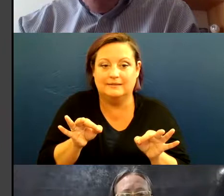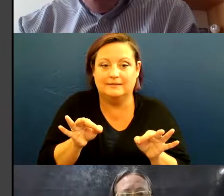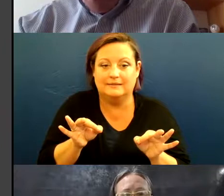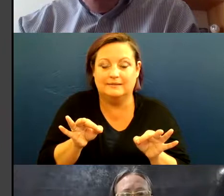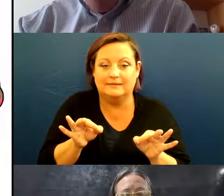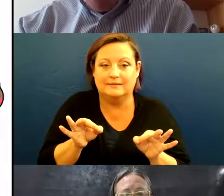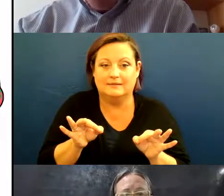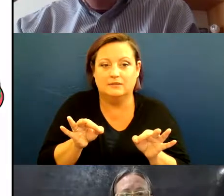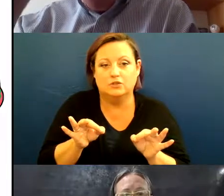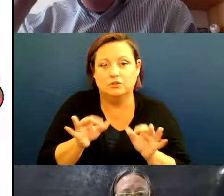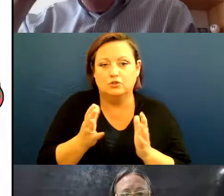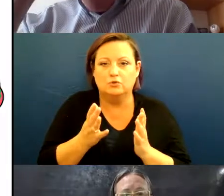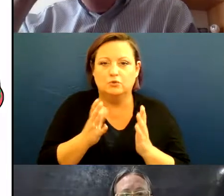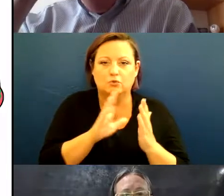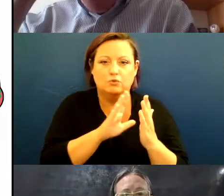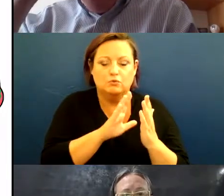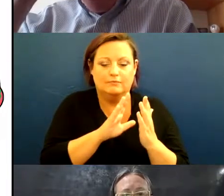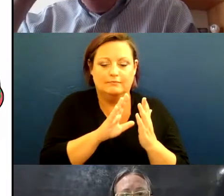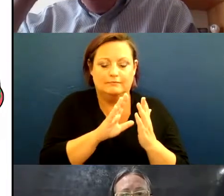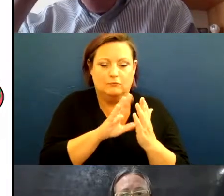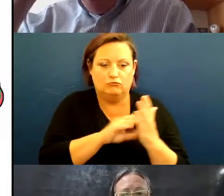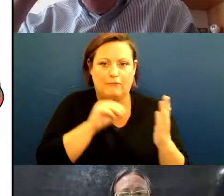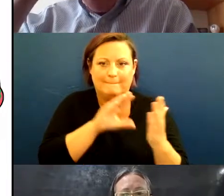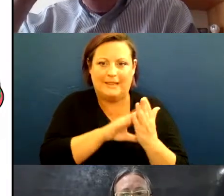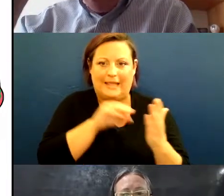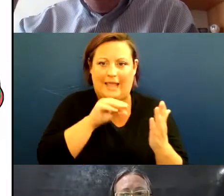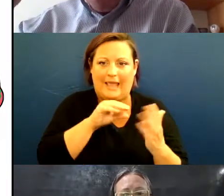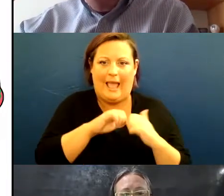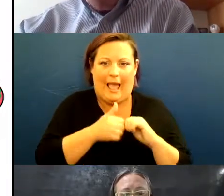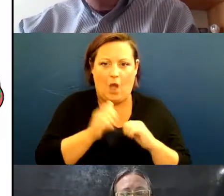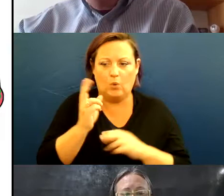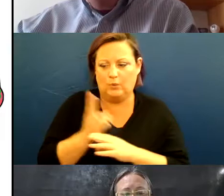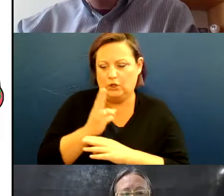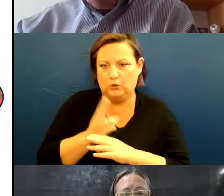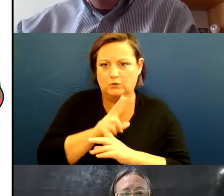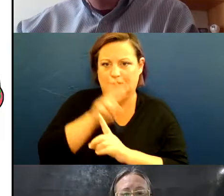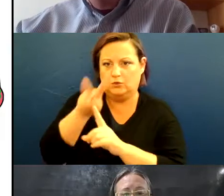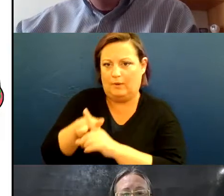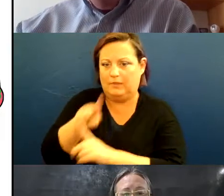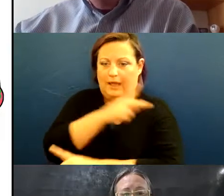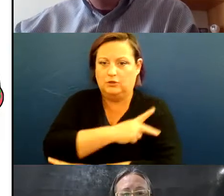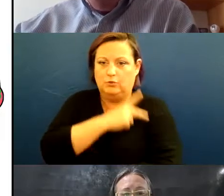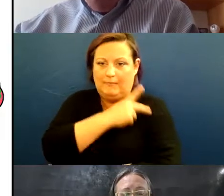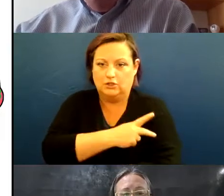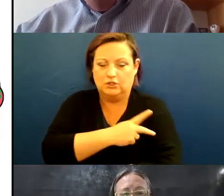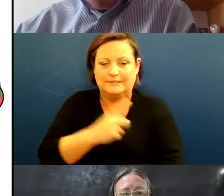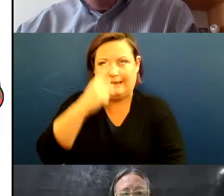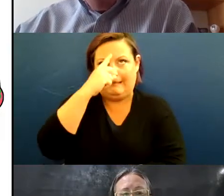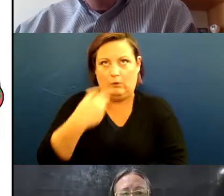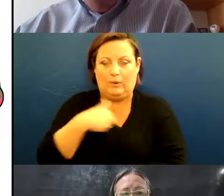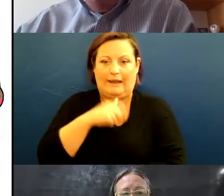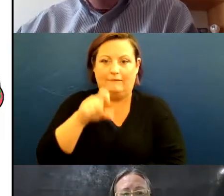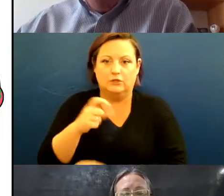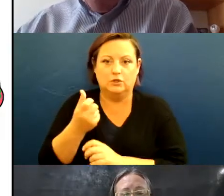then kind of replicate how we thought we would use this to treat patients. I think we'll have to use multiple dosing.